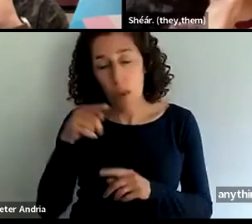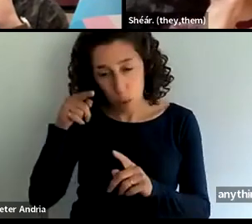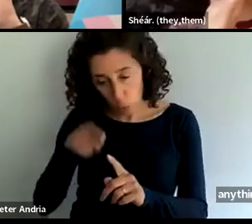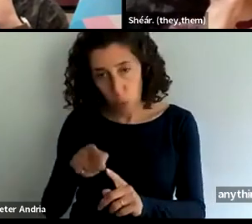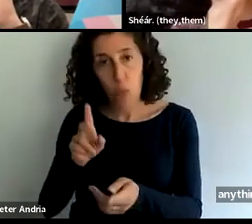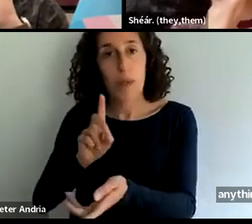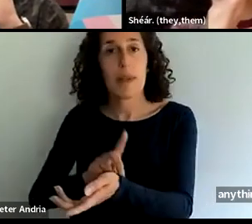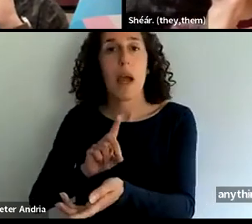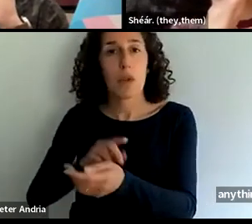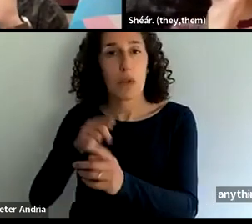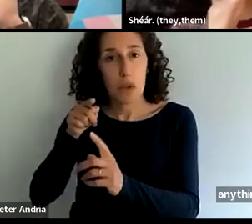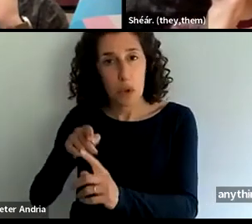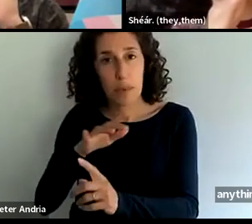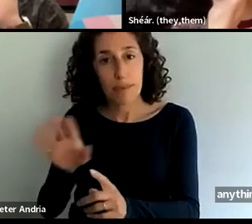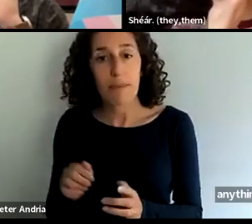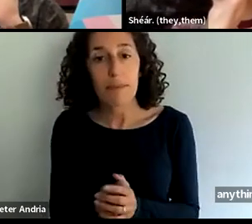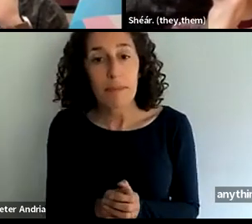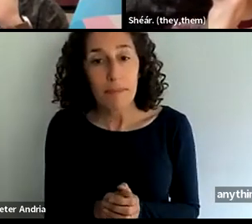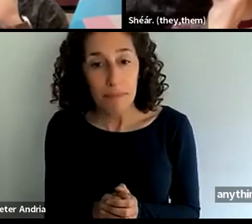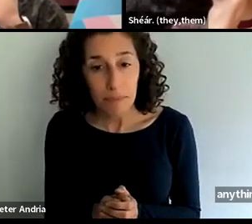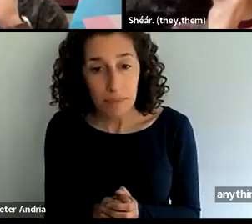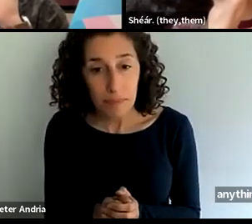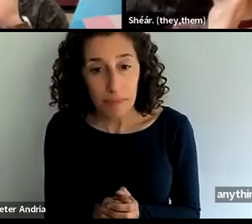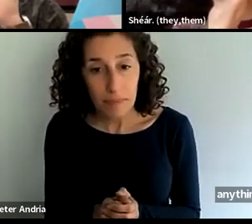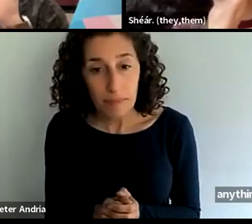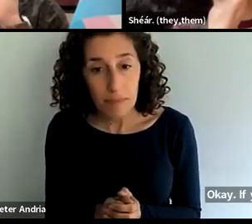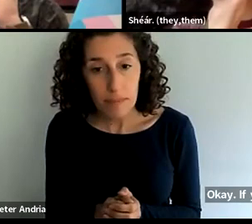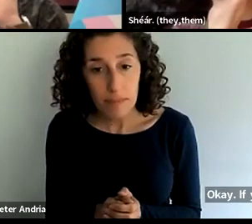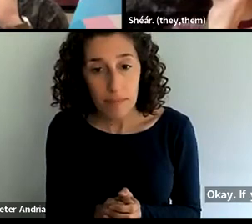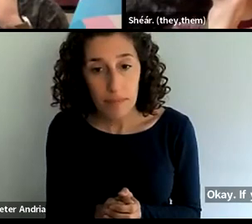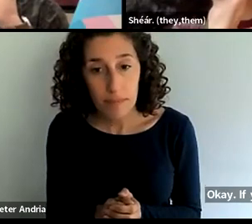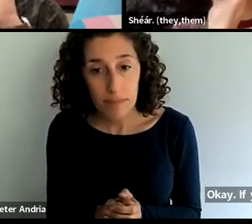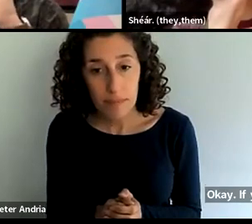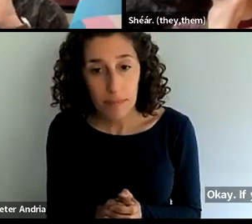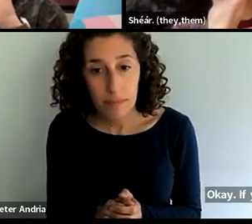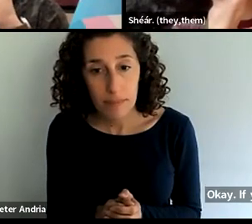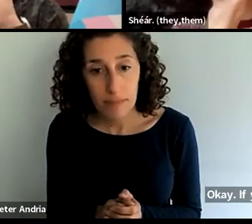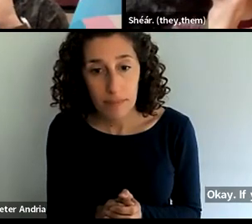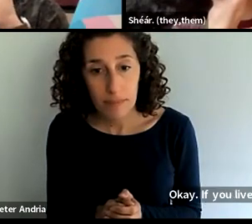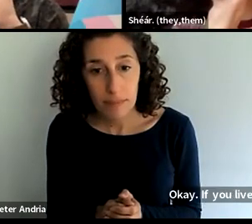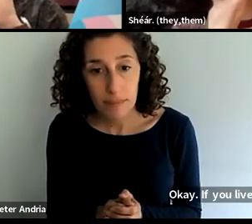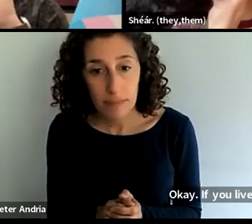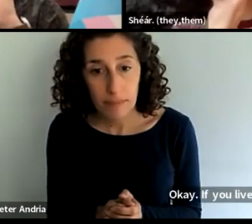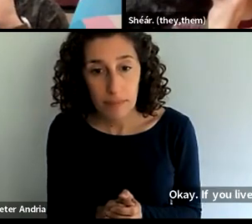Okay? If you live in a state that's gunning for you, I live